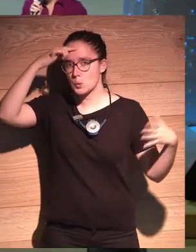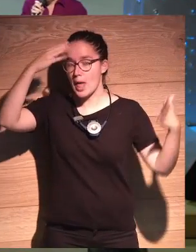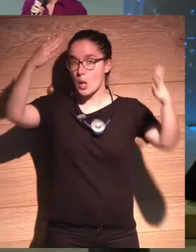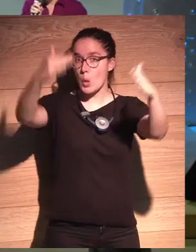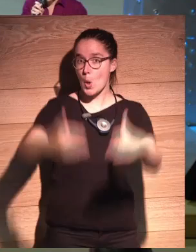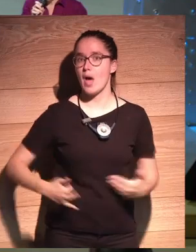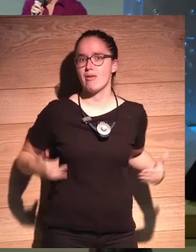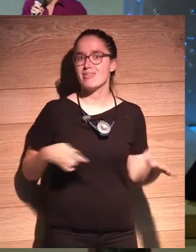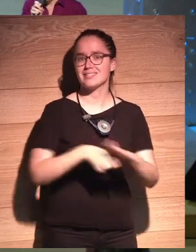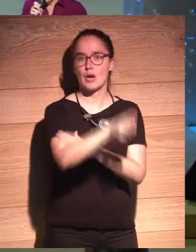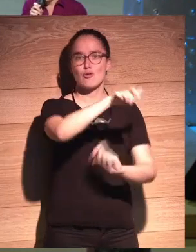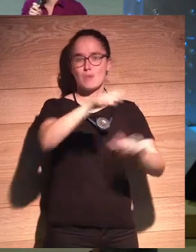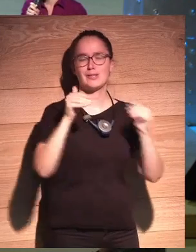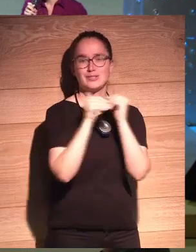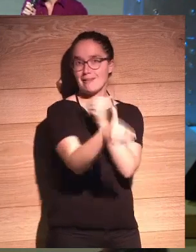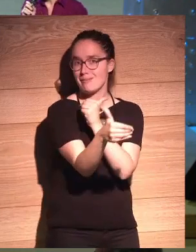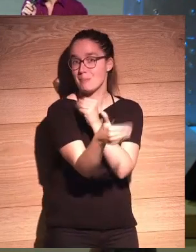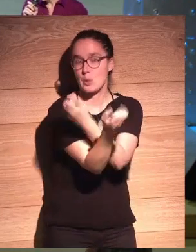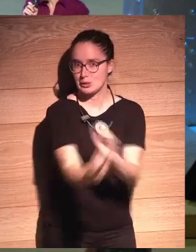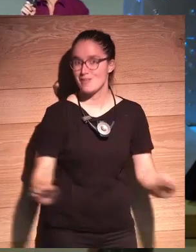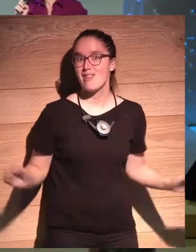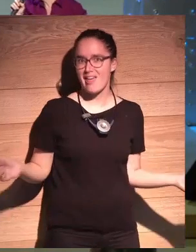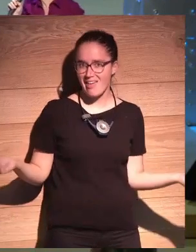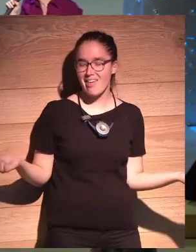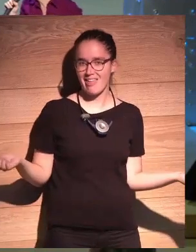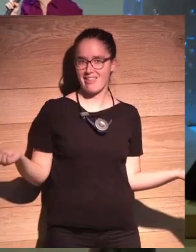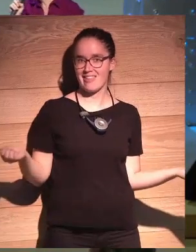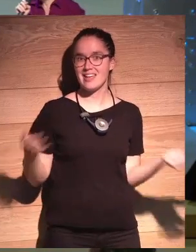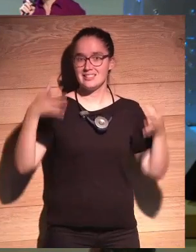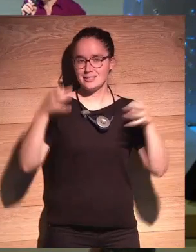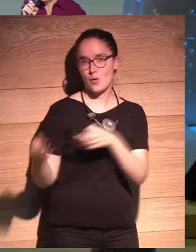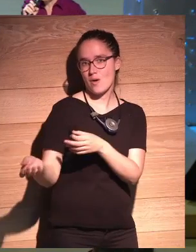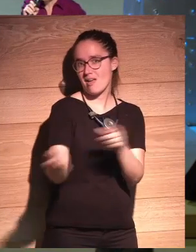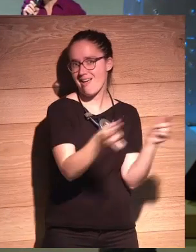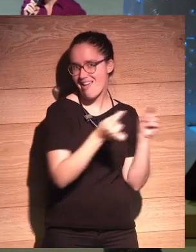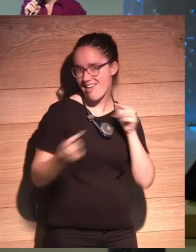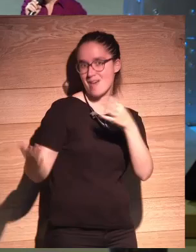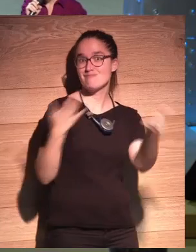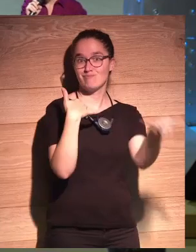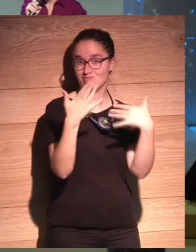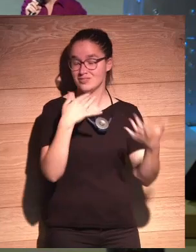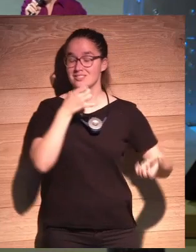Without the cultural dimension, we cannot talk about human sustainable development.